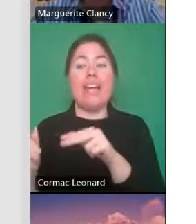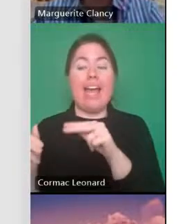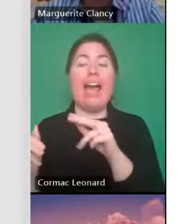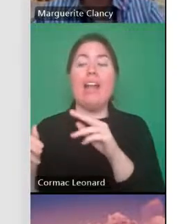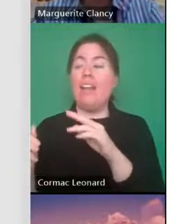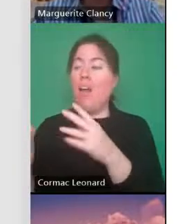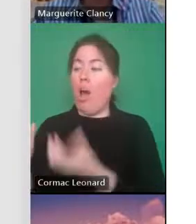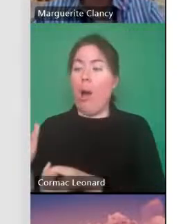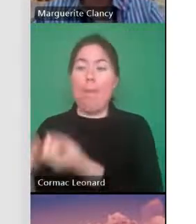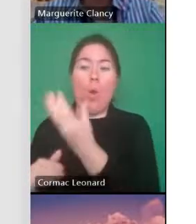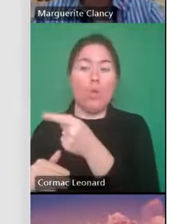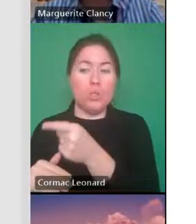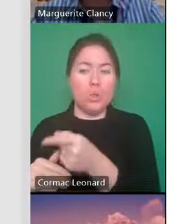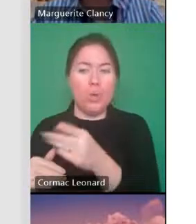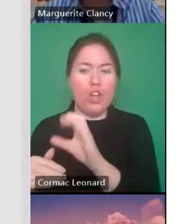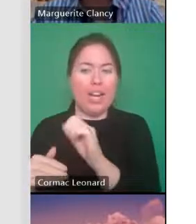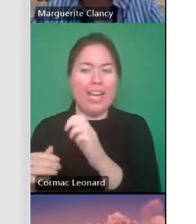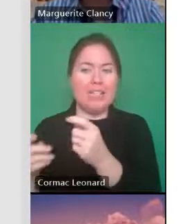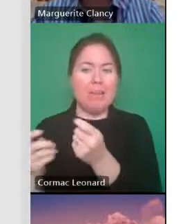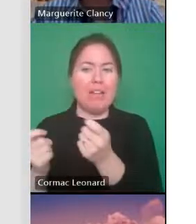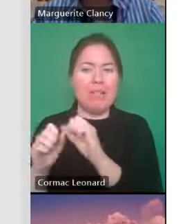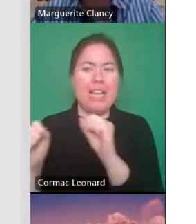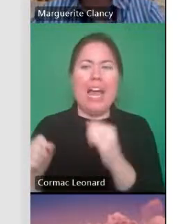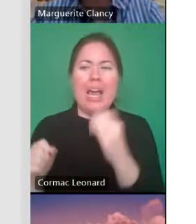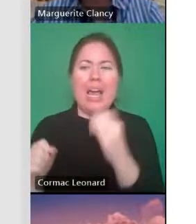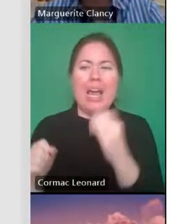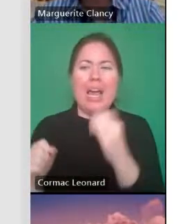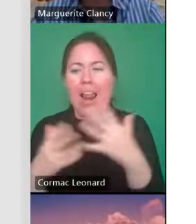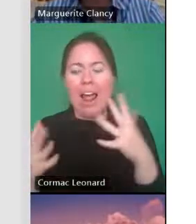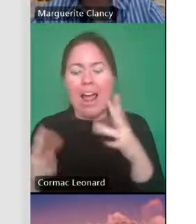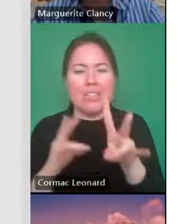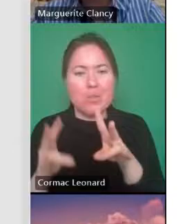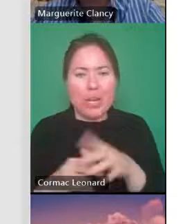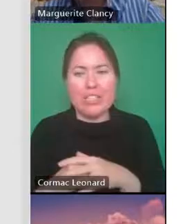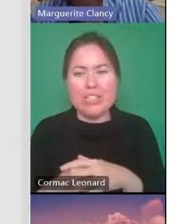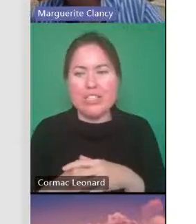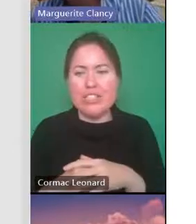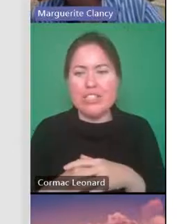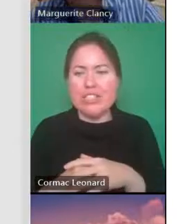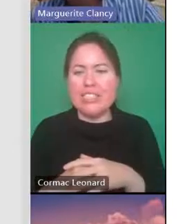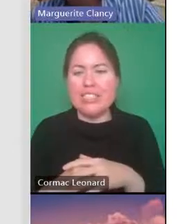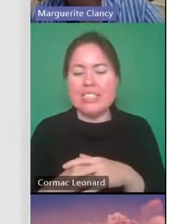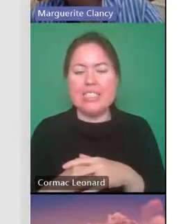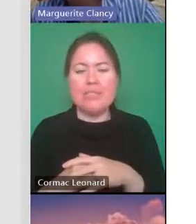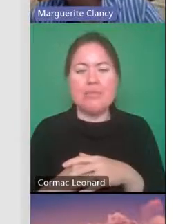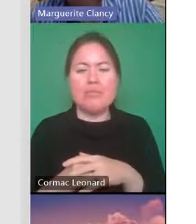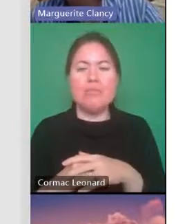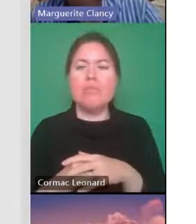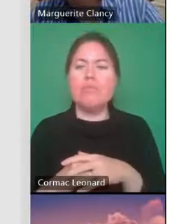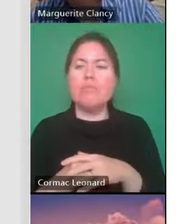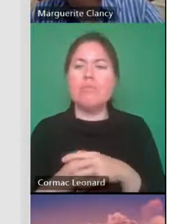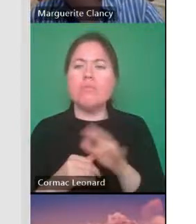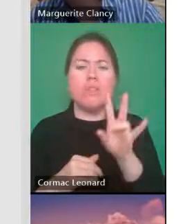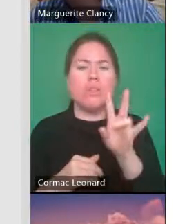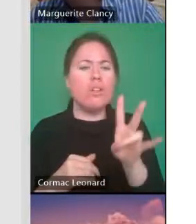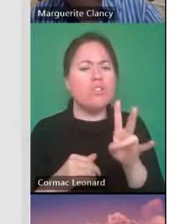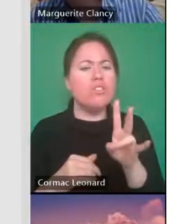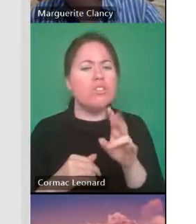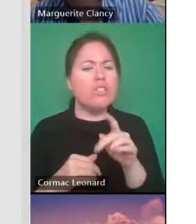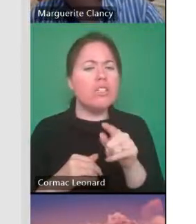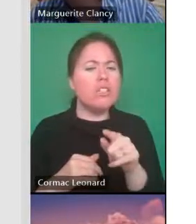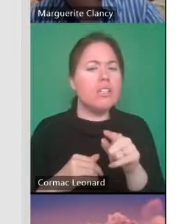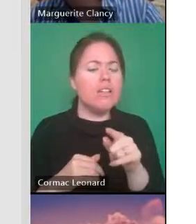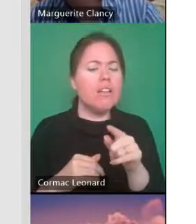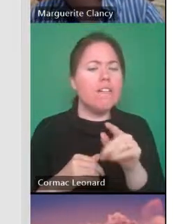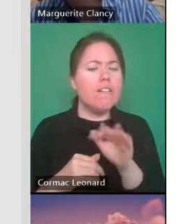management function. I know people have lots of questions wider than sending, but that's fine. Is there a question there for Sandra? How